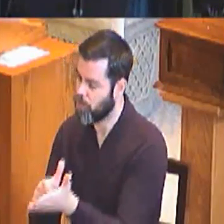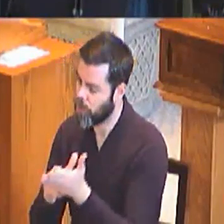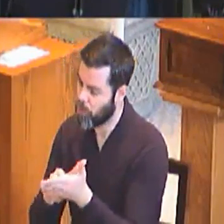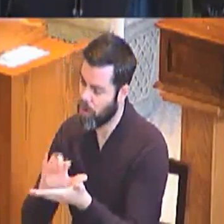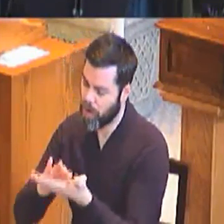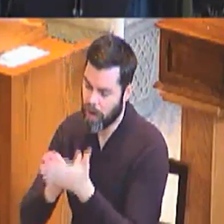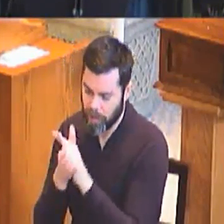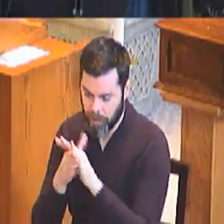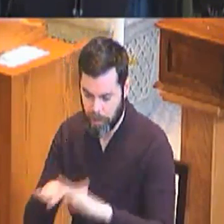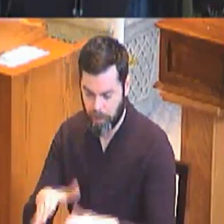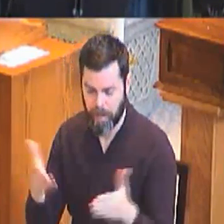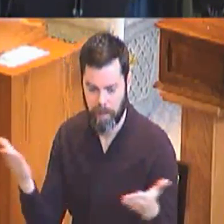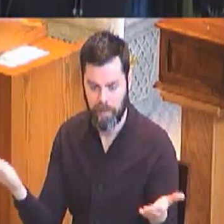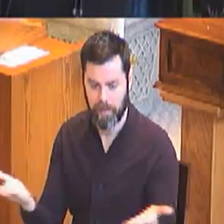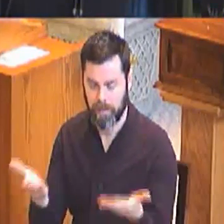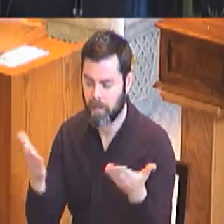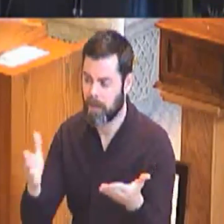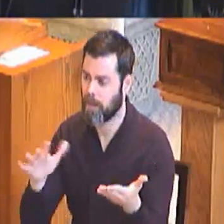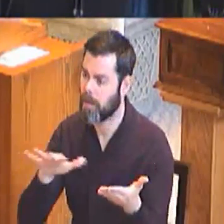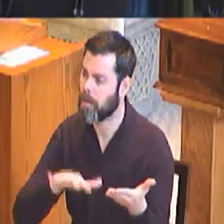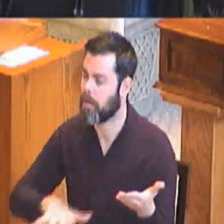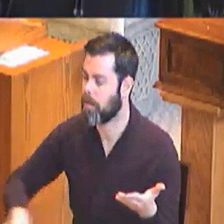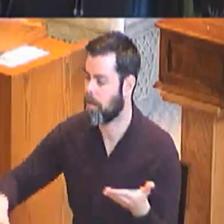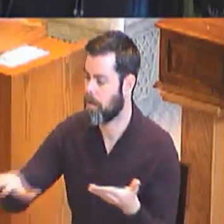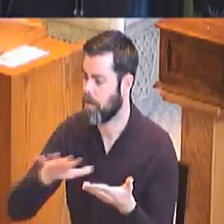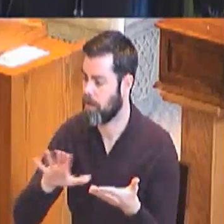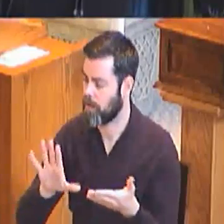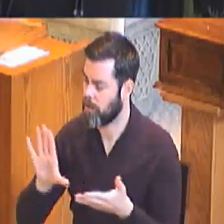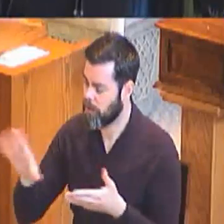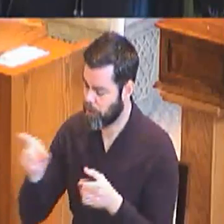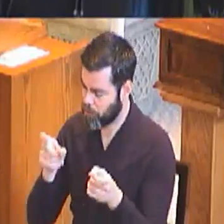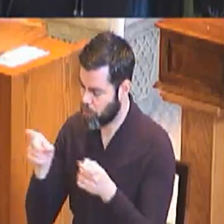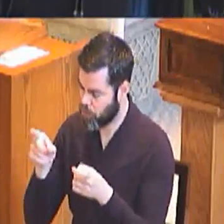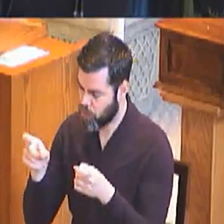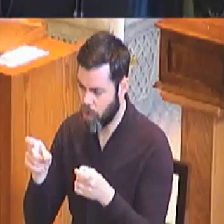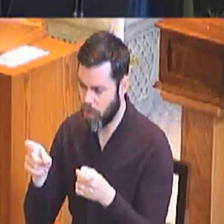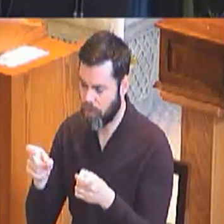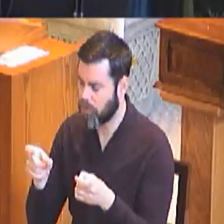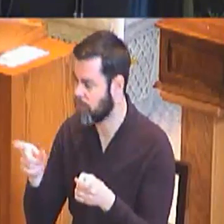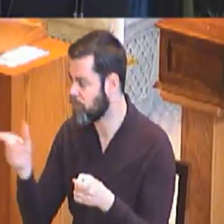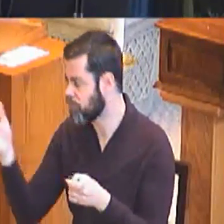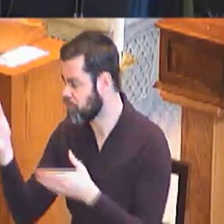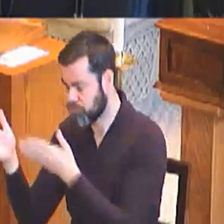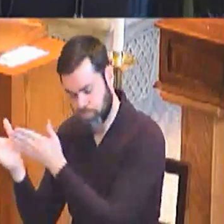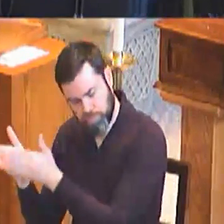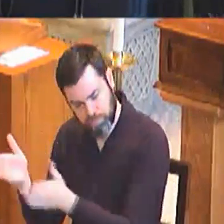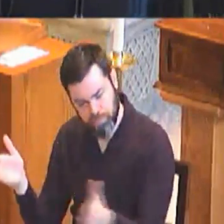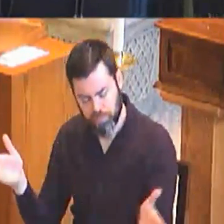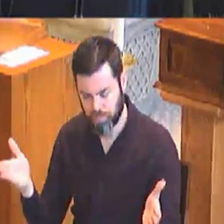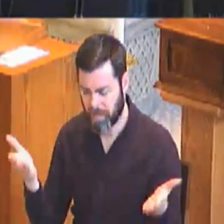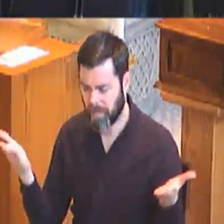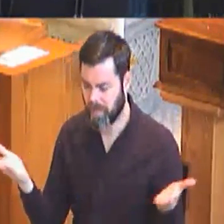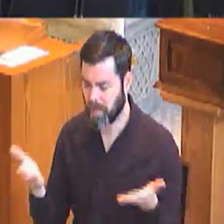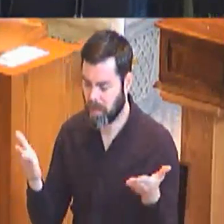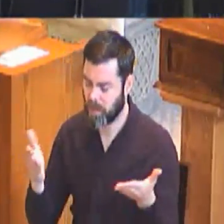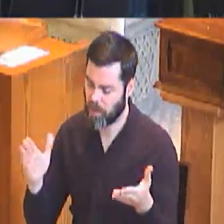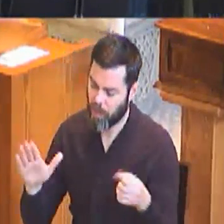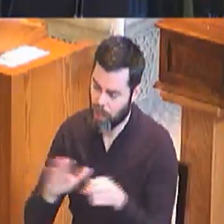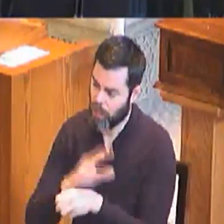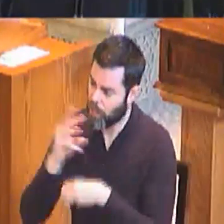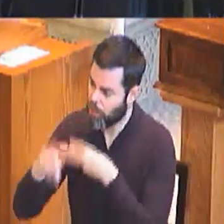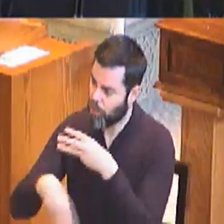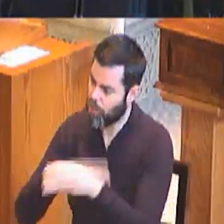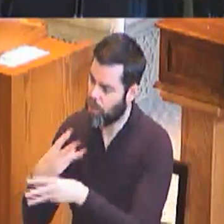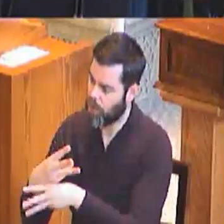the nations. His dominion shall be from sea to sea, and from the river to the ends of the earth." These